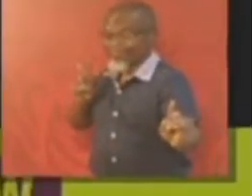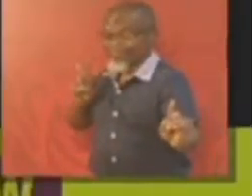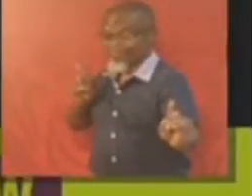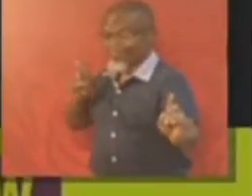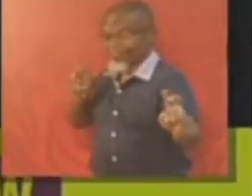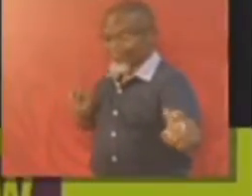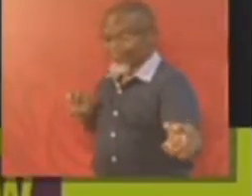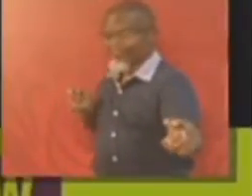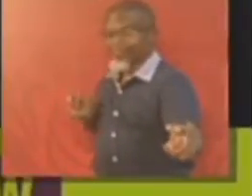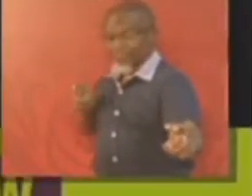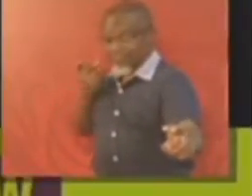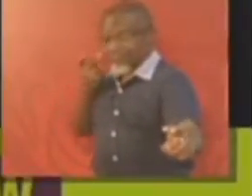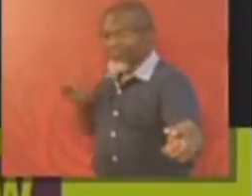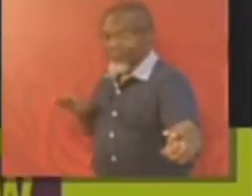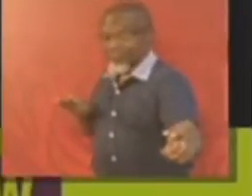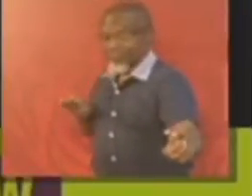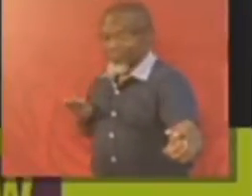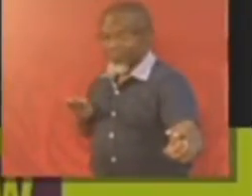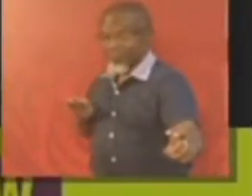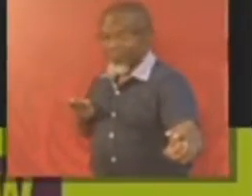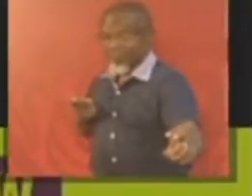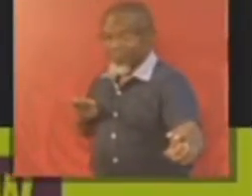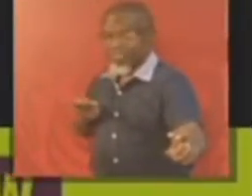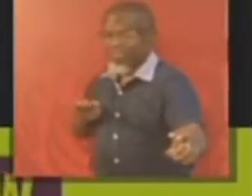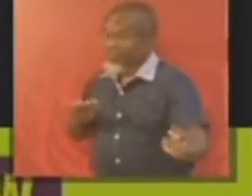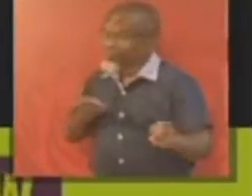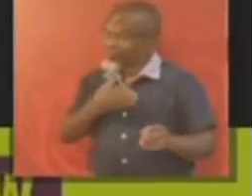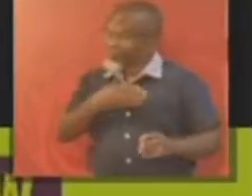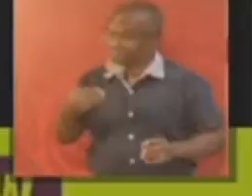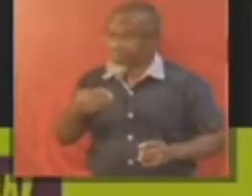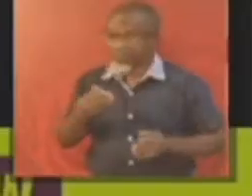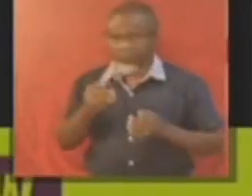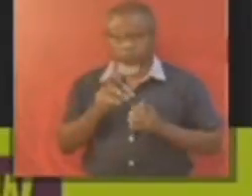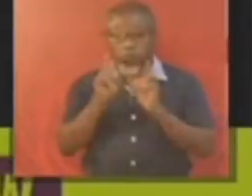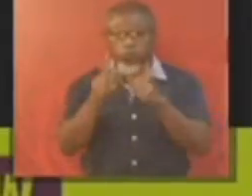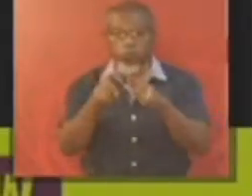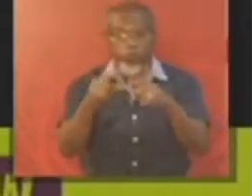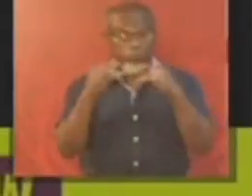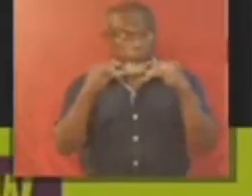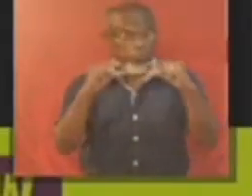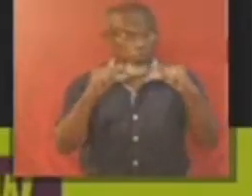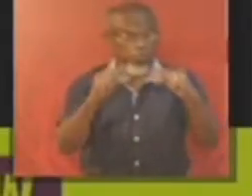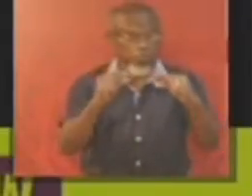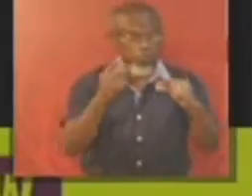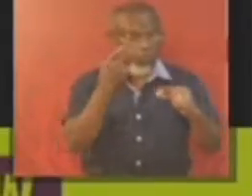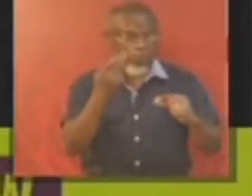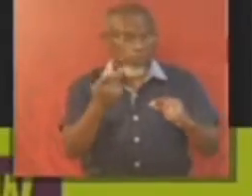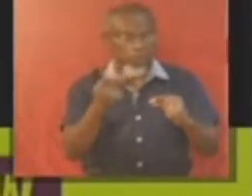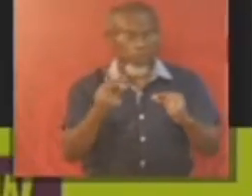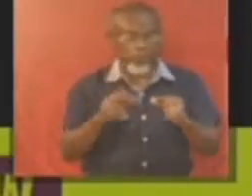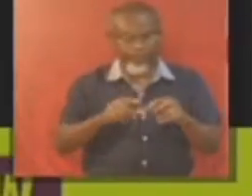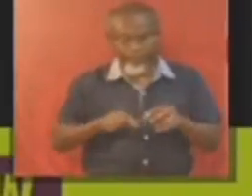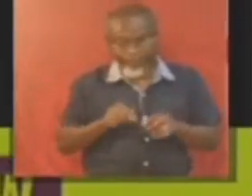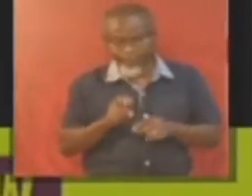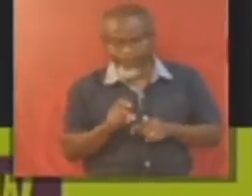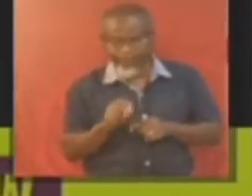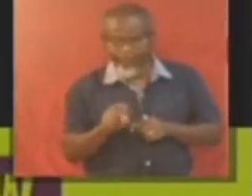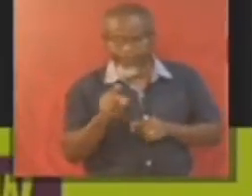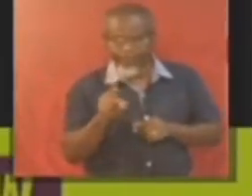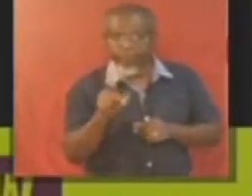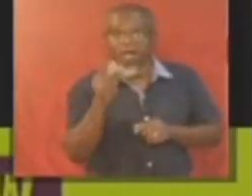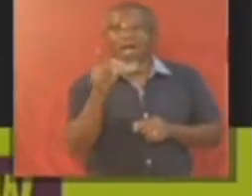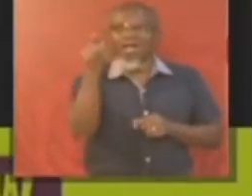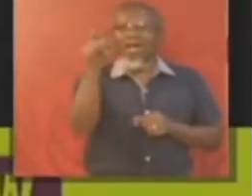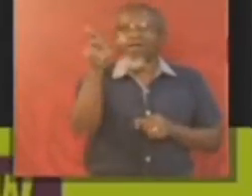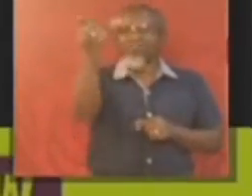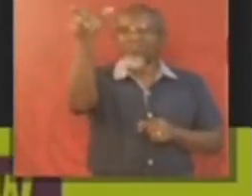or just as you were reaching for an item, someone else may be reaching for that same item. You want to give that person space or they need to give you space. So you need to,